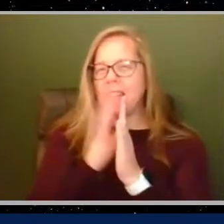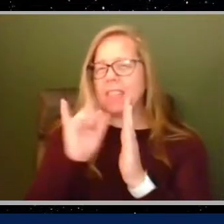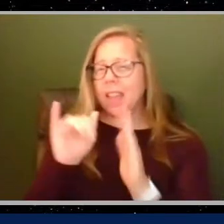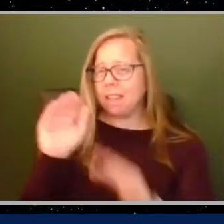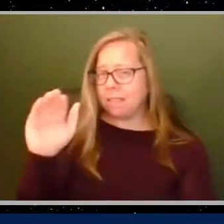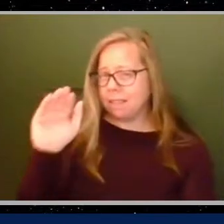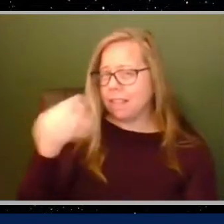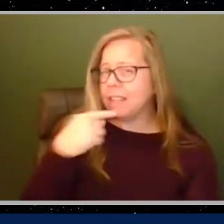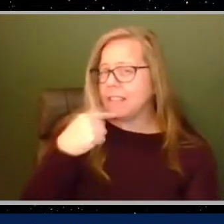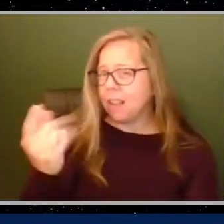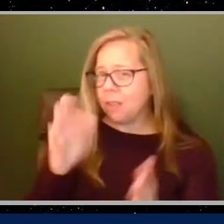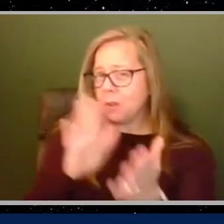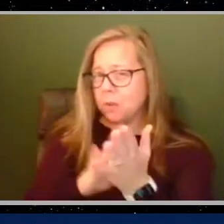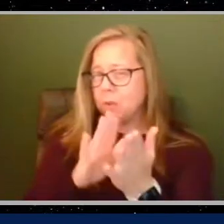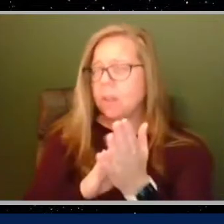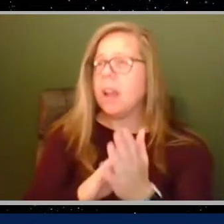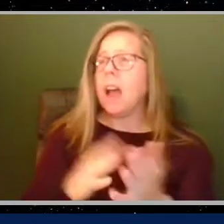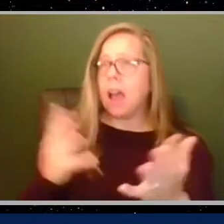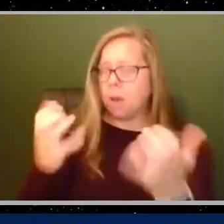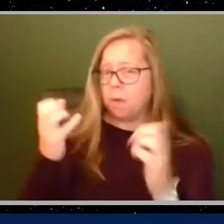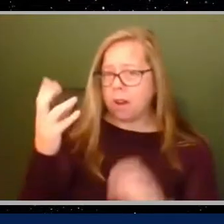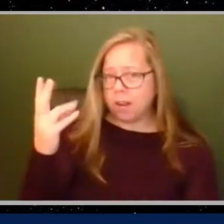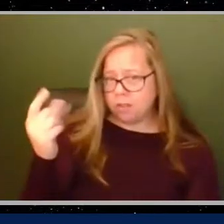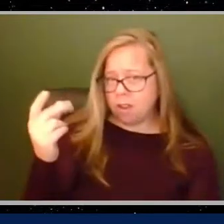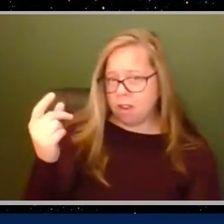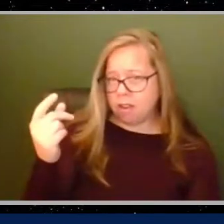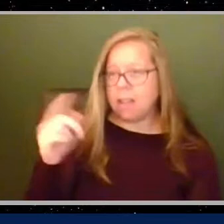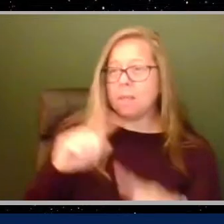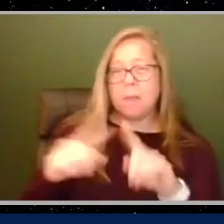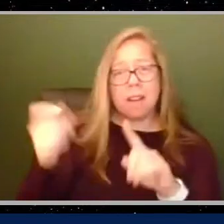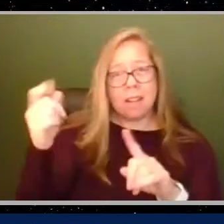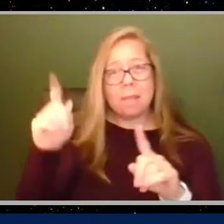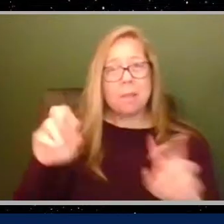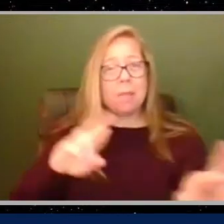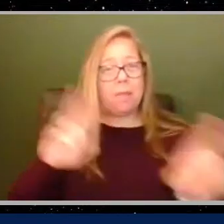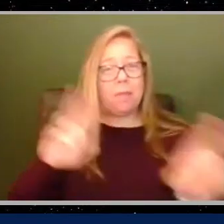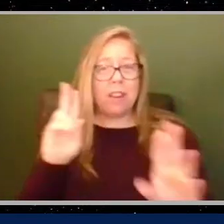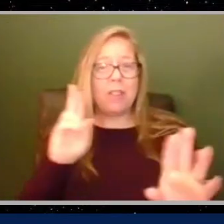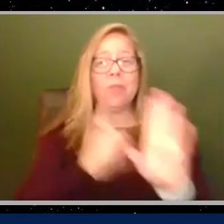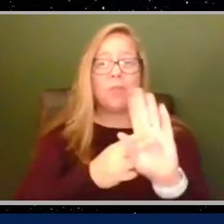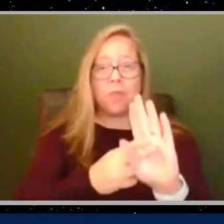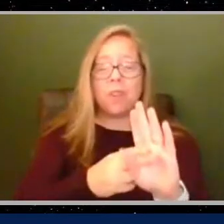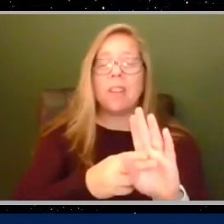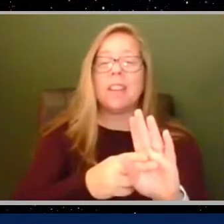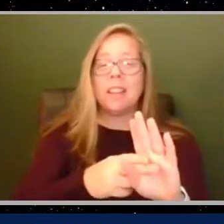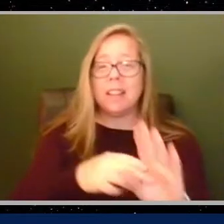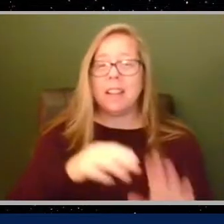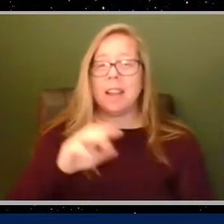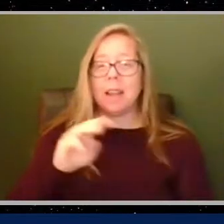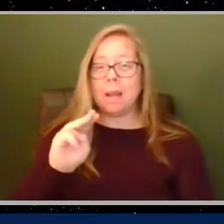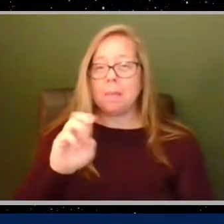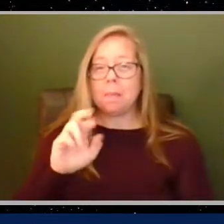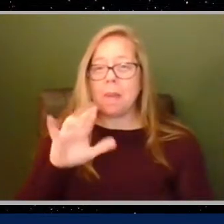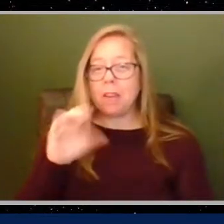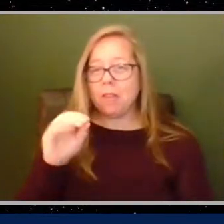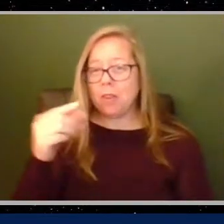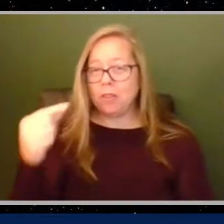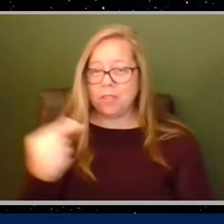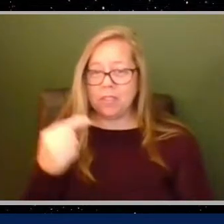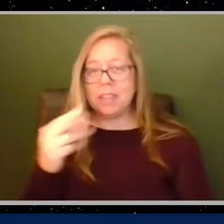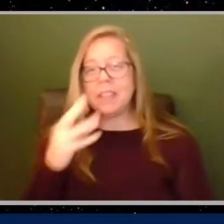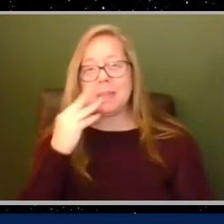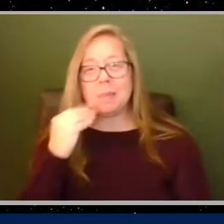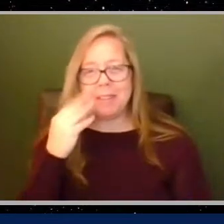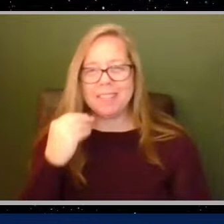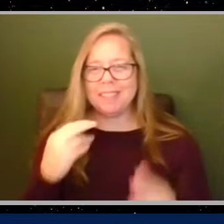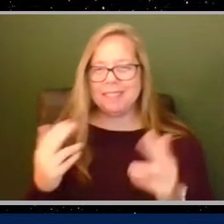a dog who's ready for micro G experiences. Micro G experiences. Like, a question that I came up with when we started